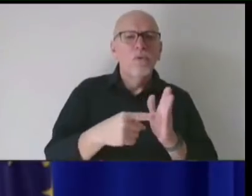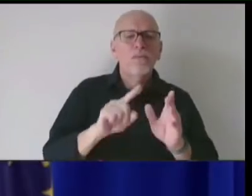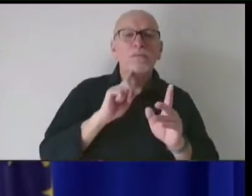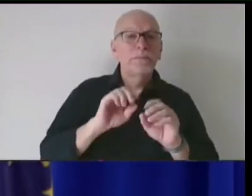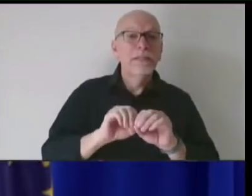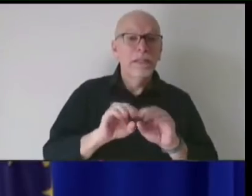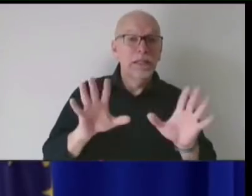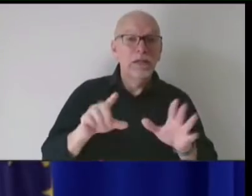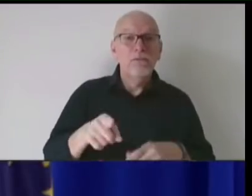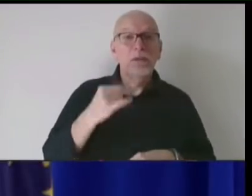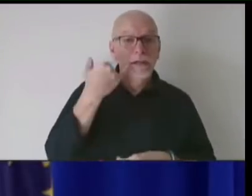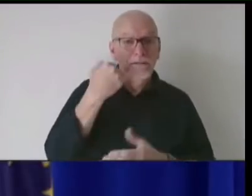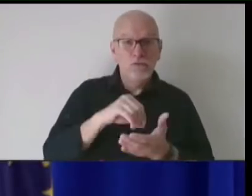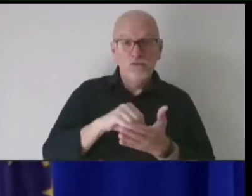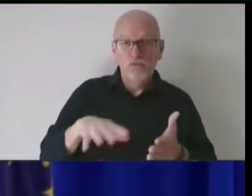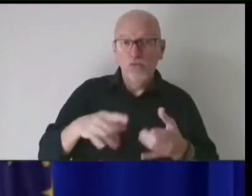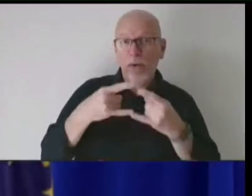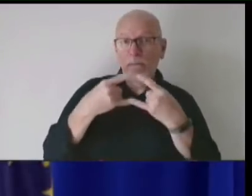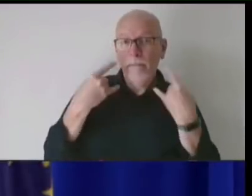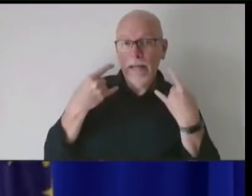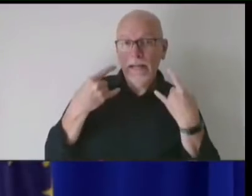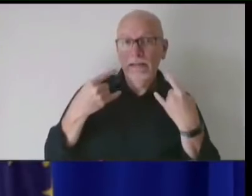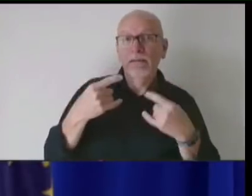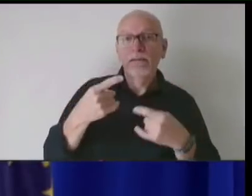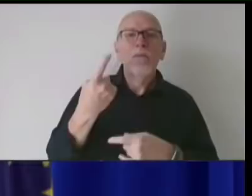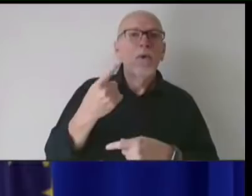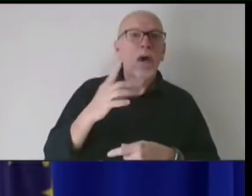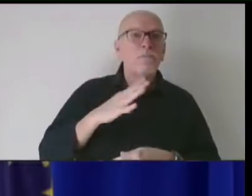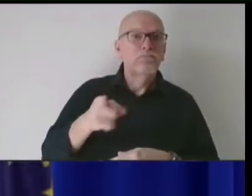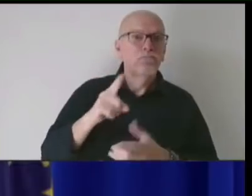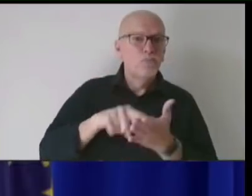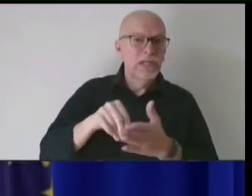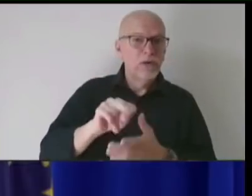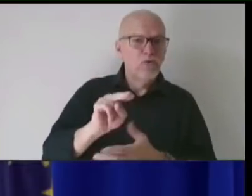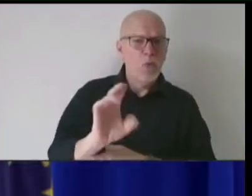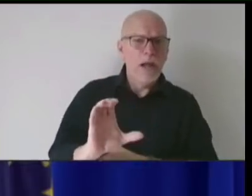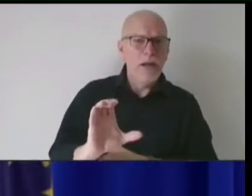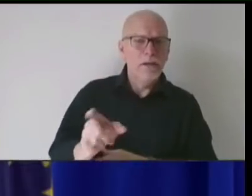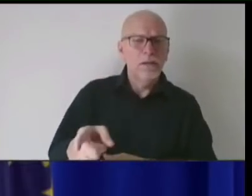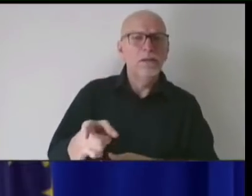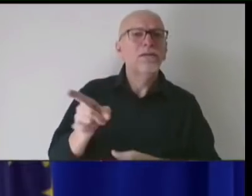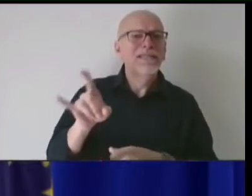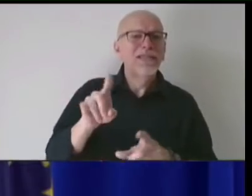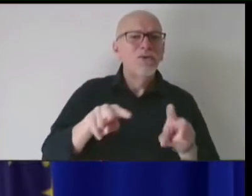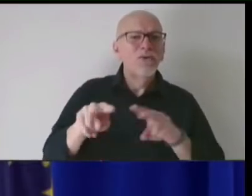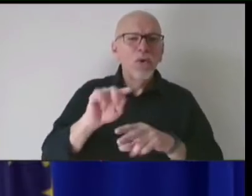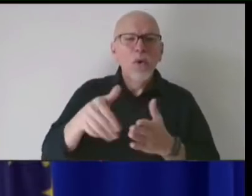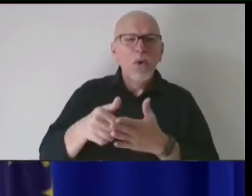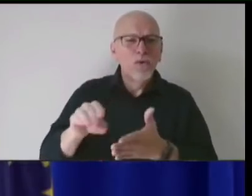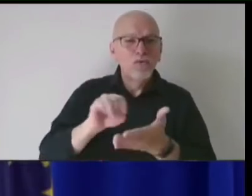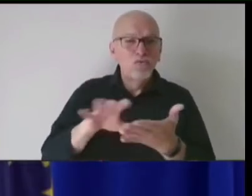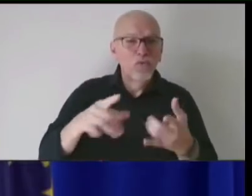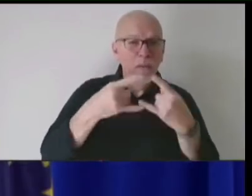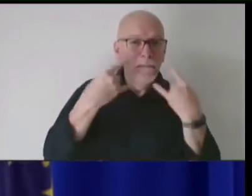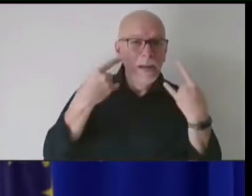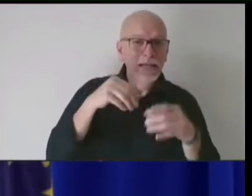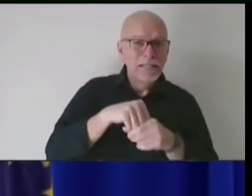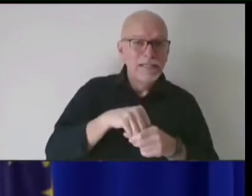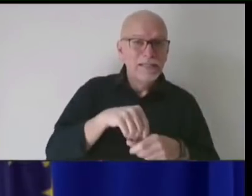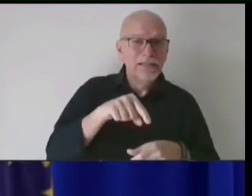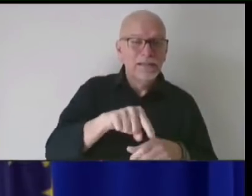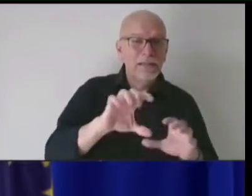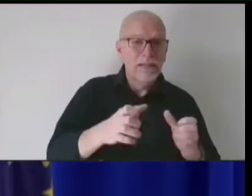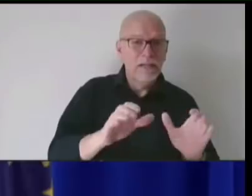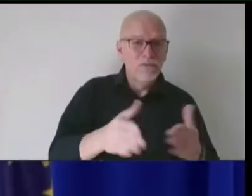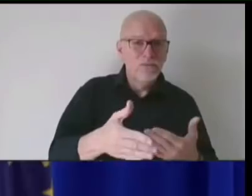clearly that if students mask, a great one out of North Carolina, where they basically looked at all of their students being masked in the